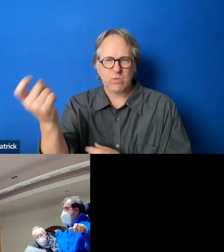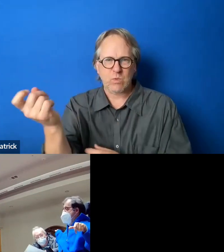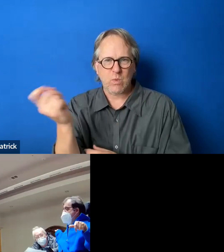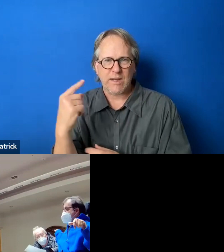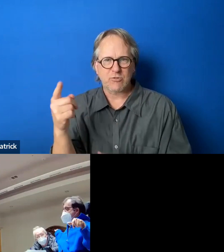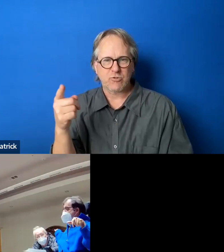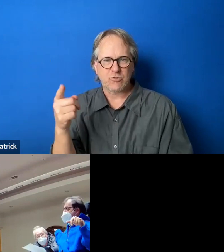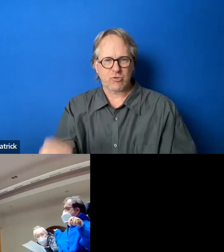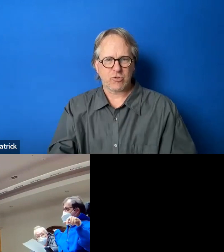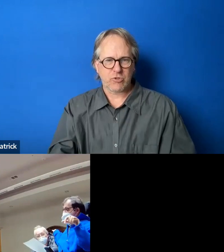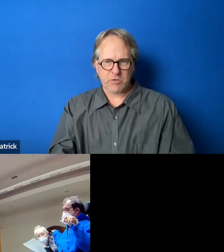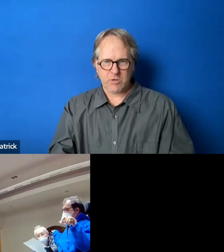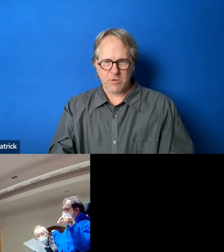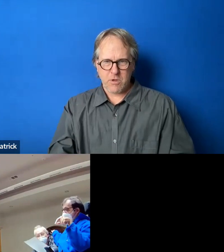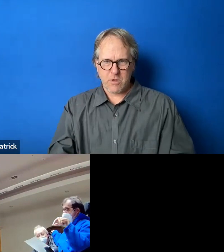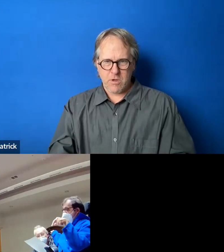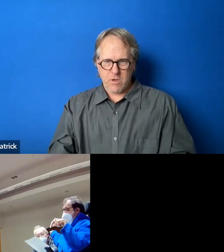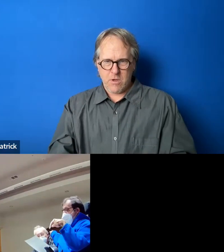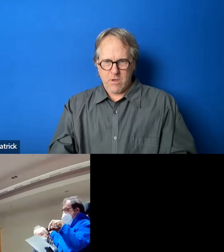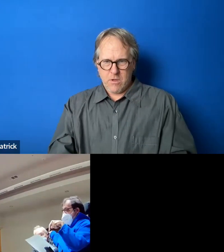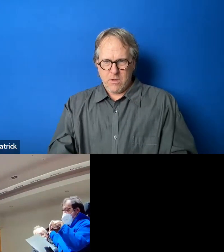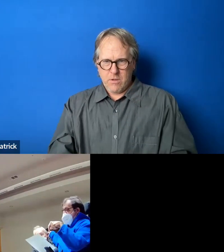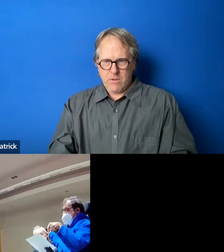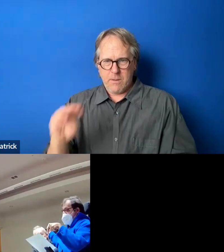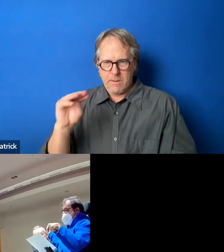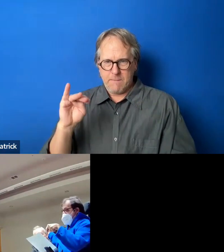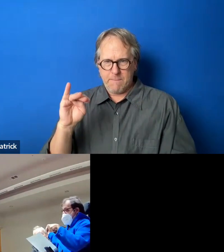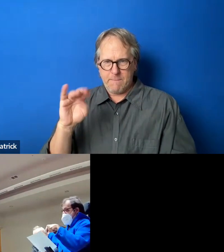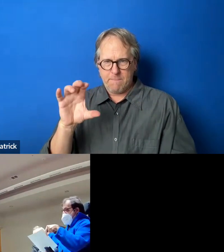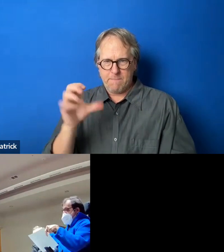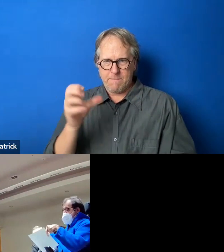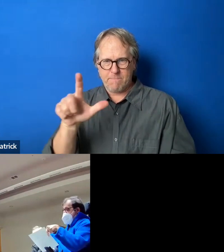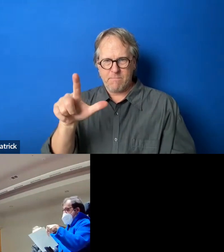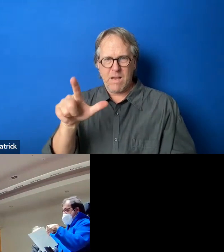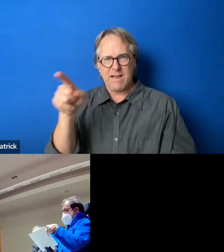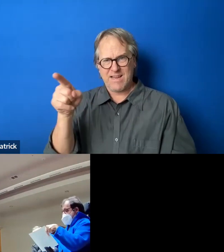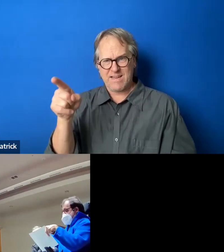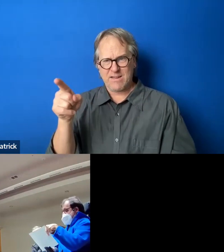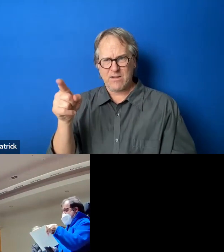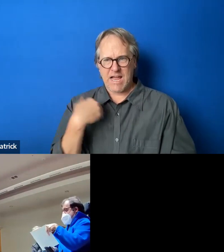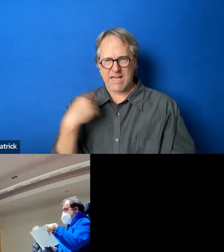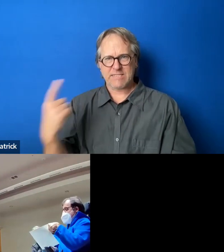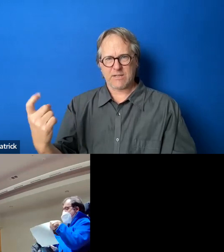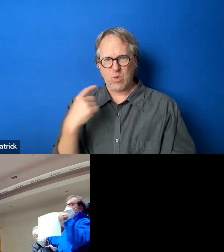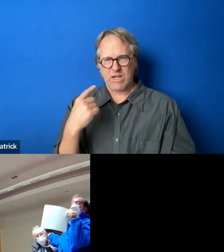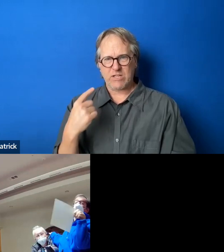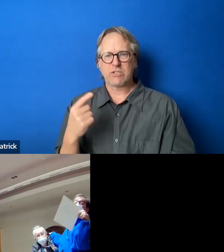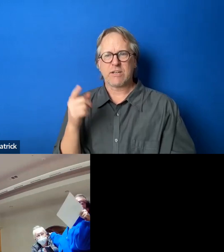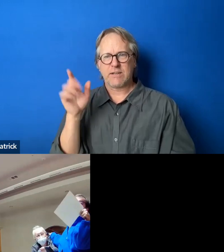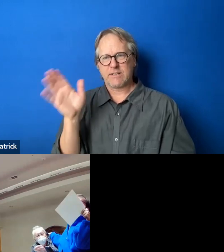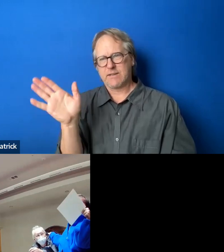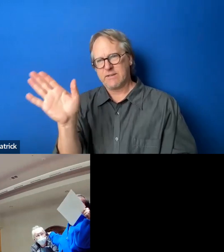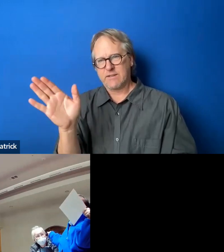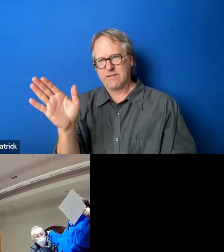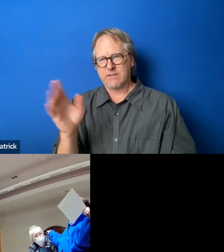wonderful repeated. Mr. Michael Young had a question for us, and his father will repeat.